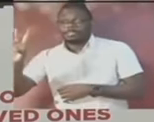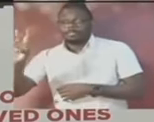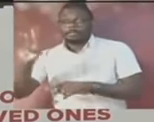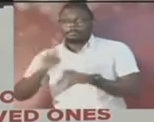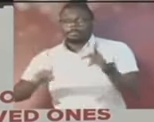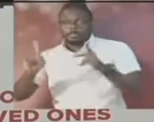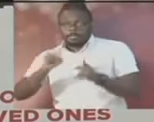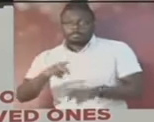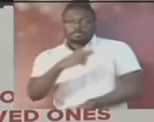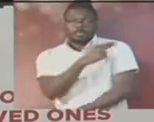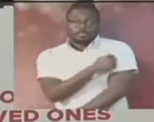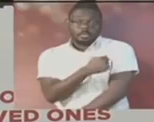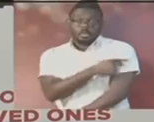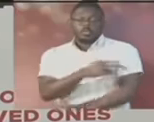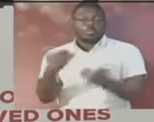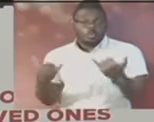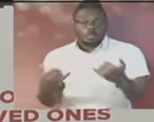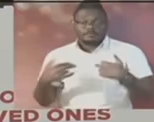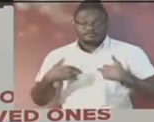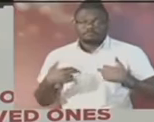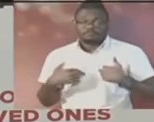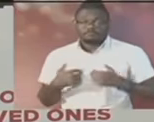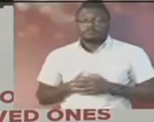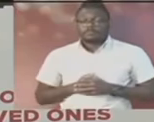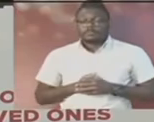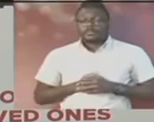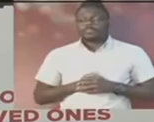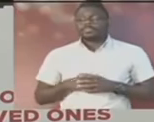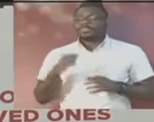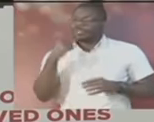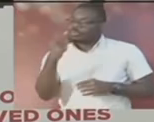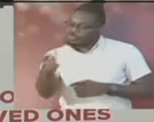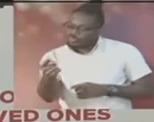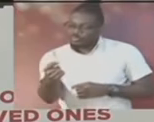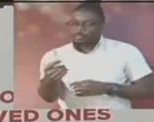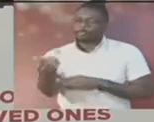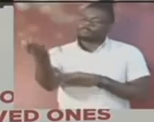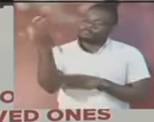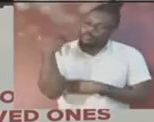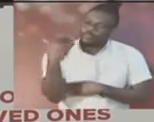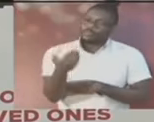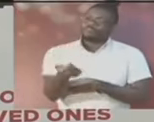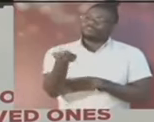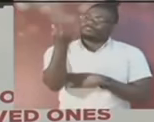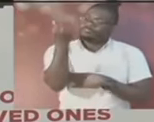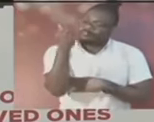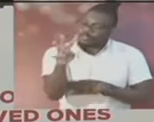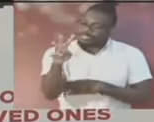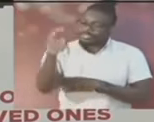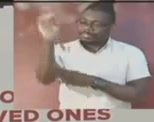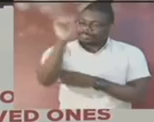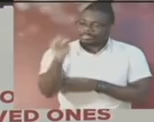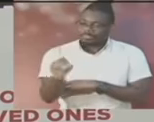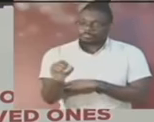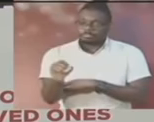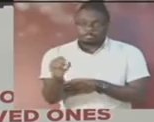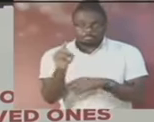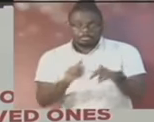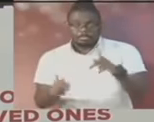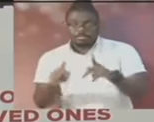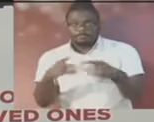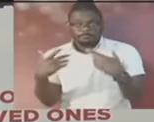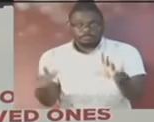264 patients. As I indicated previously, 14% of persons who are confirmed as